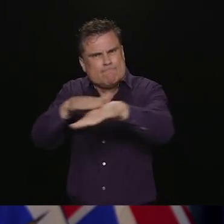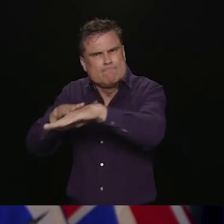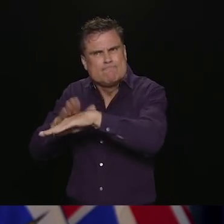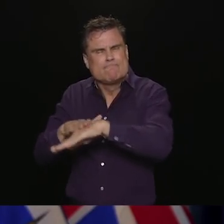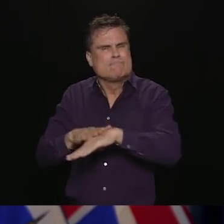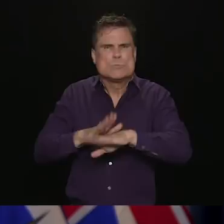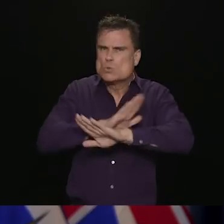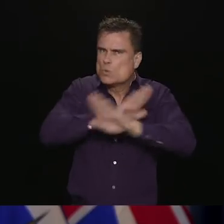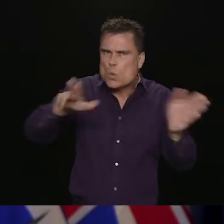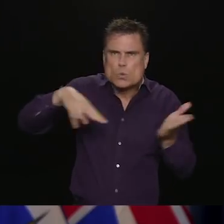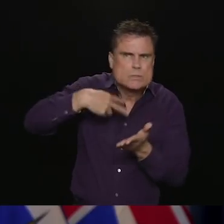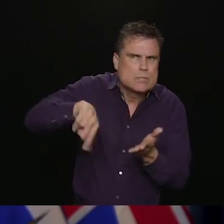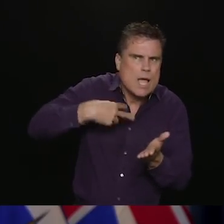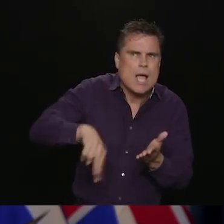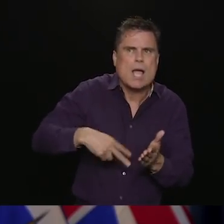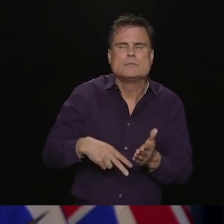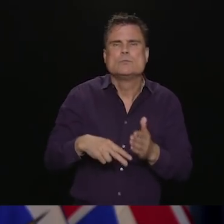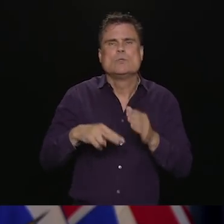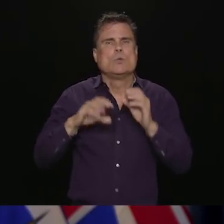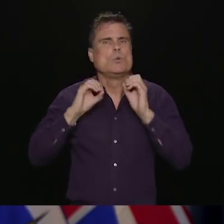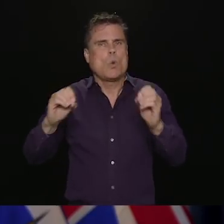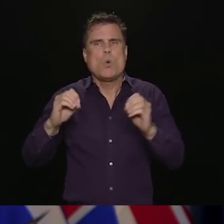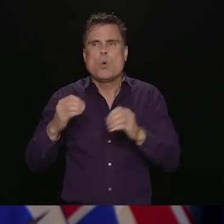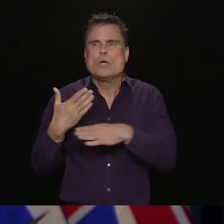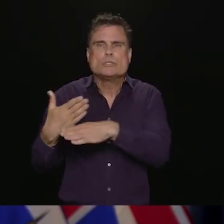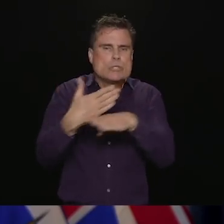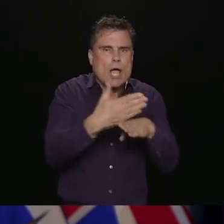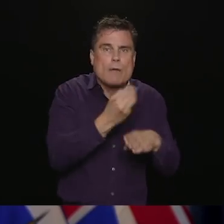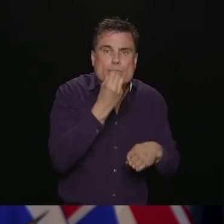sharing of containers, etc. And if